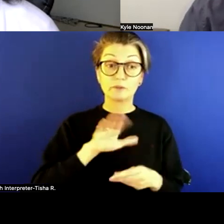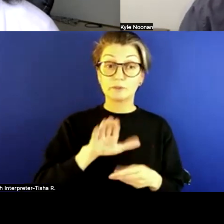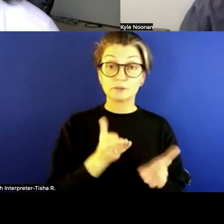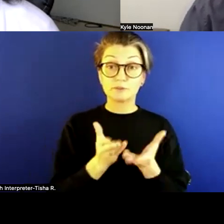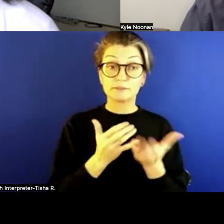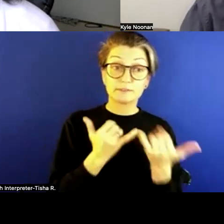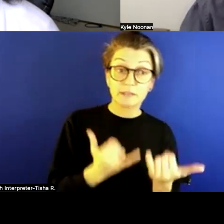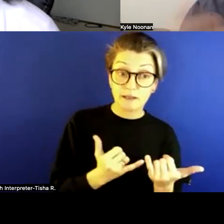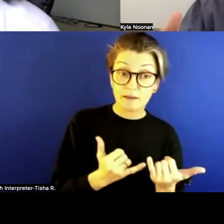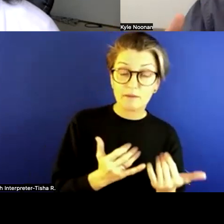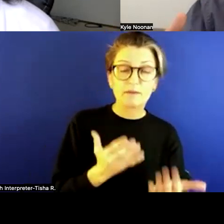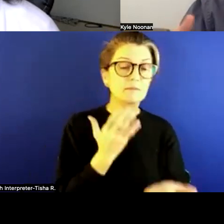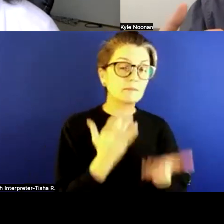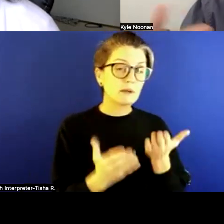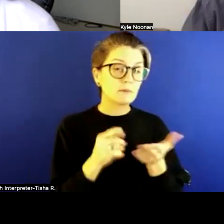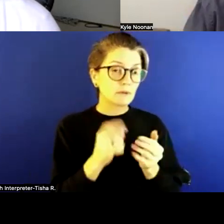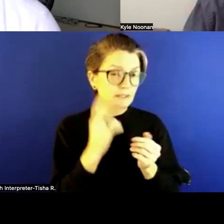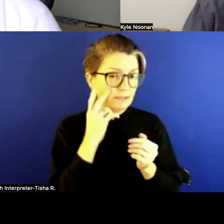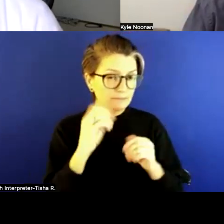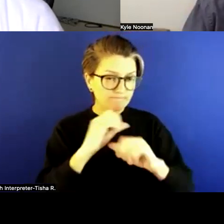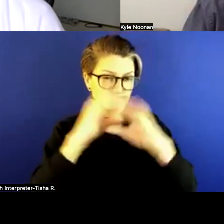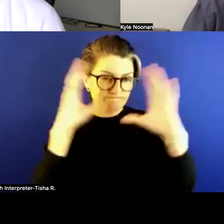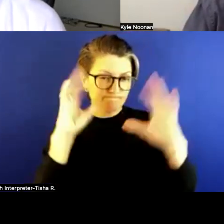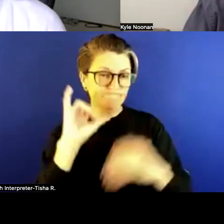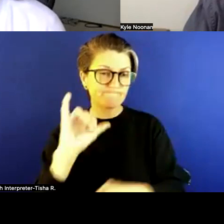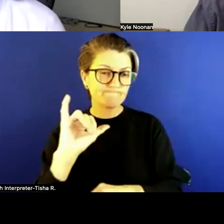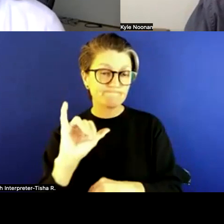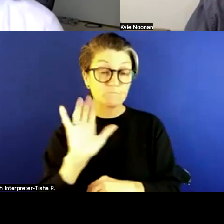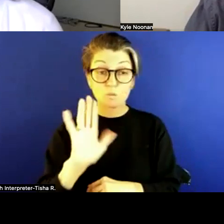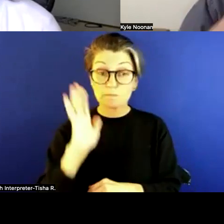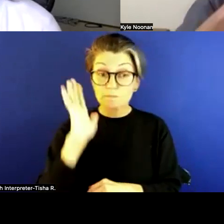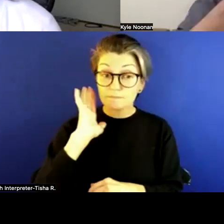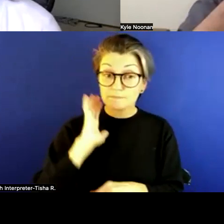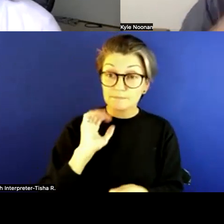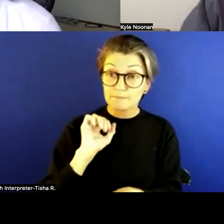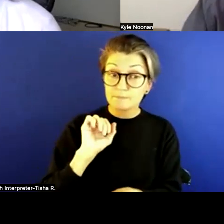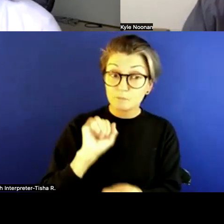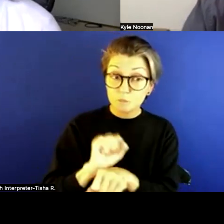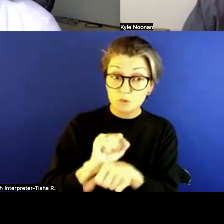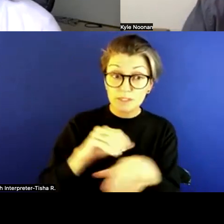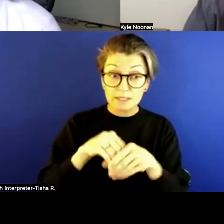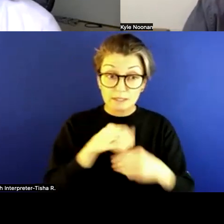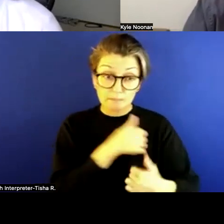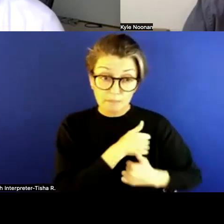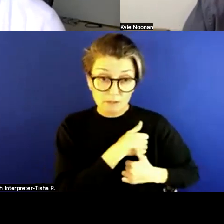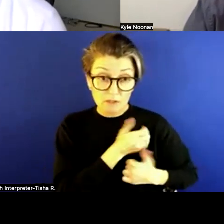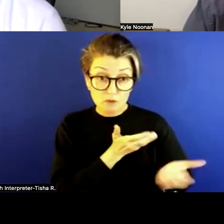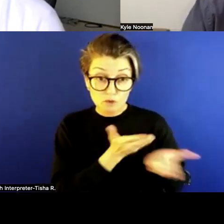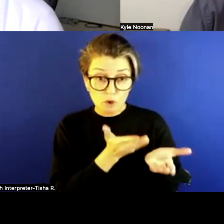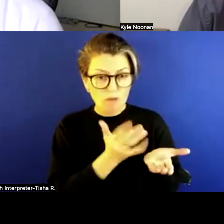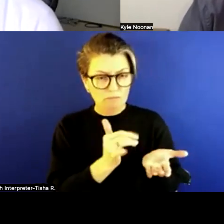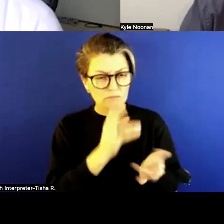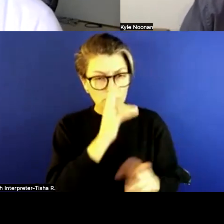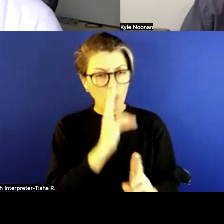currently, maybe you can see that what you've done is something honorable and that you should